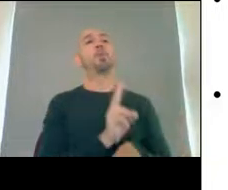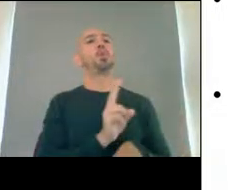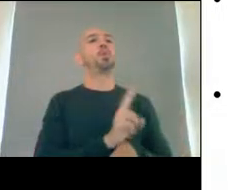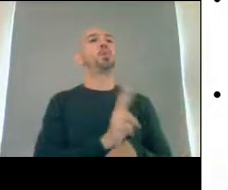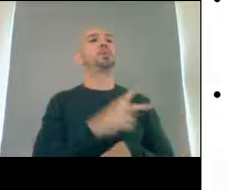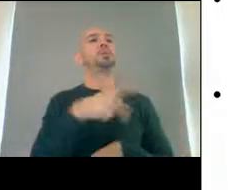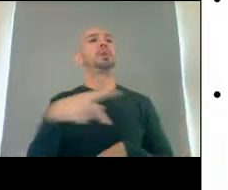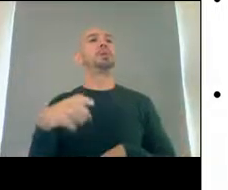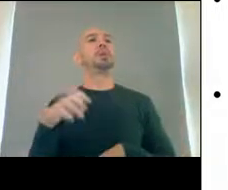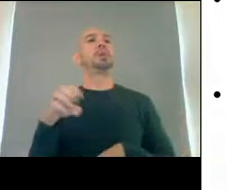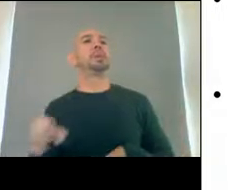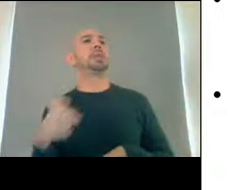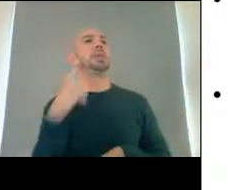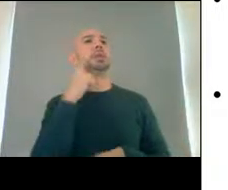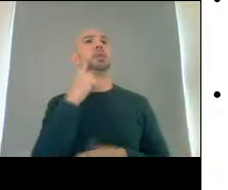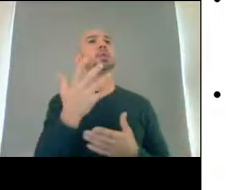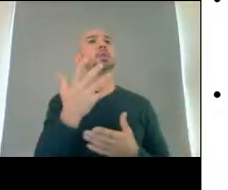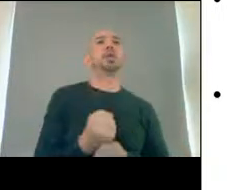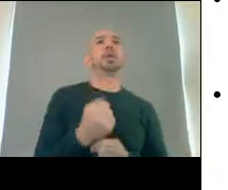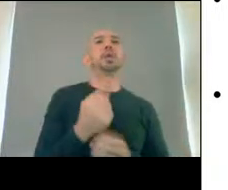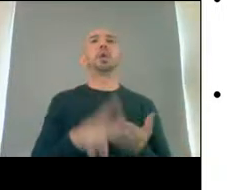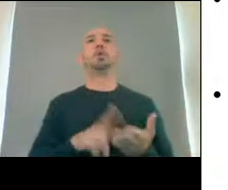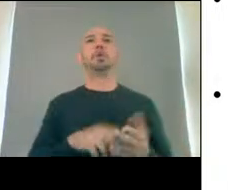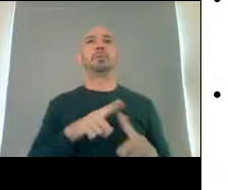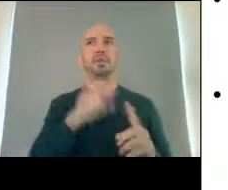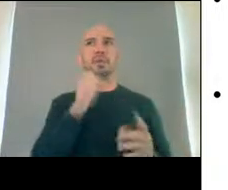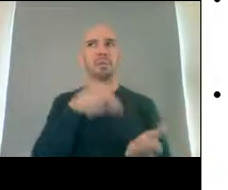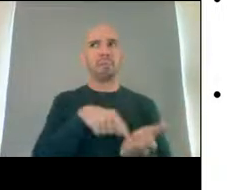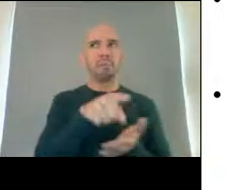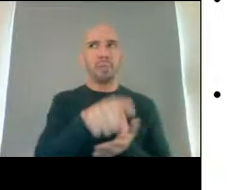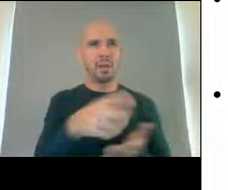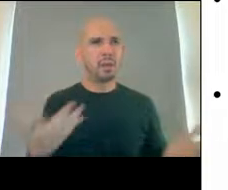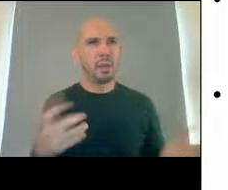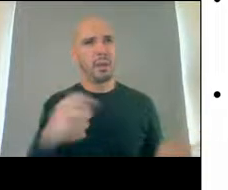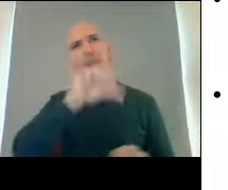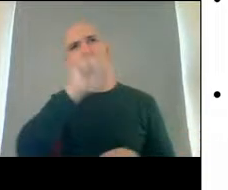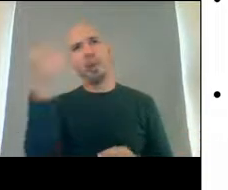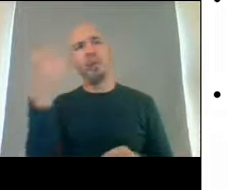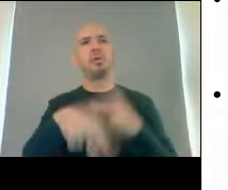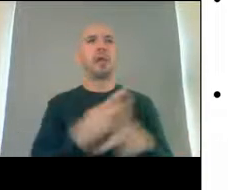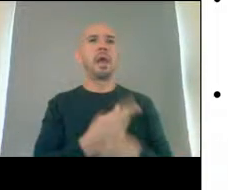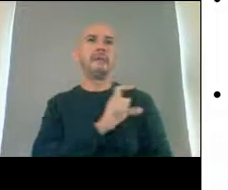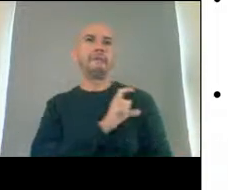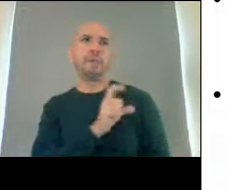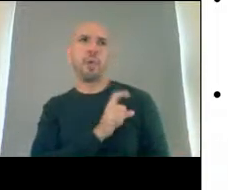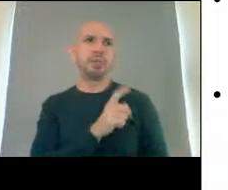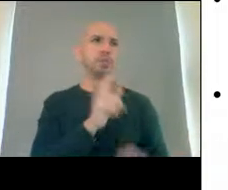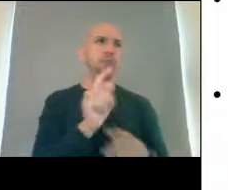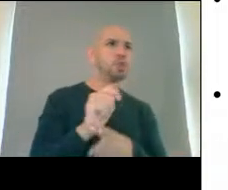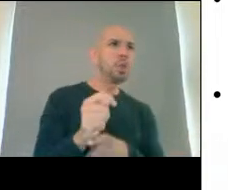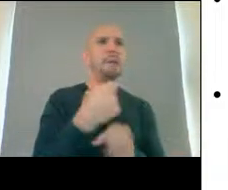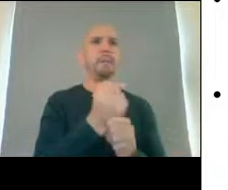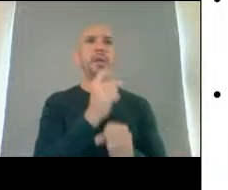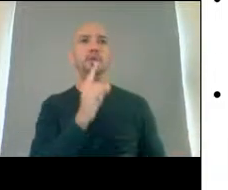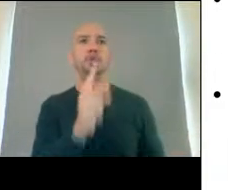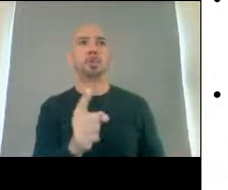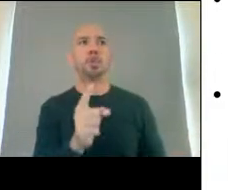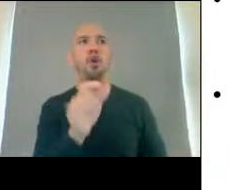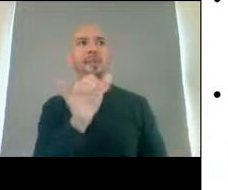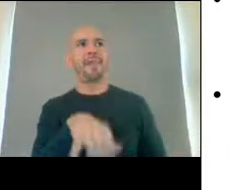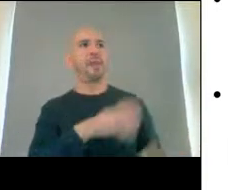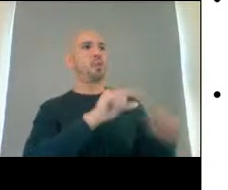and they're not paying them in the end so enforcement contract enforcement other type of training to make sure that that these entities actually